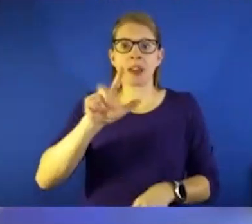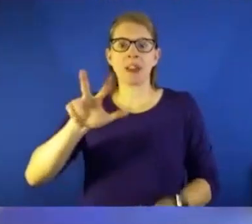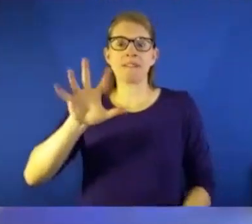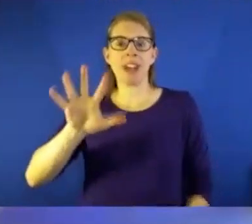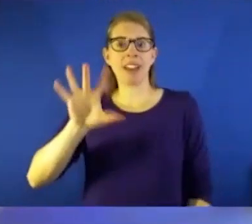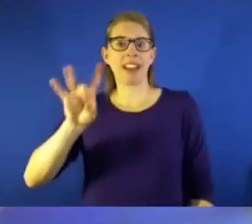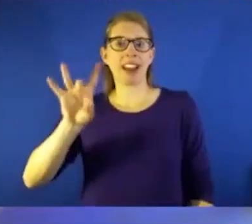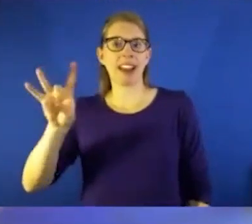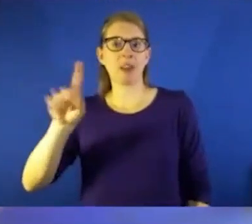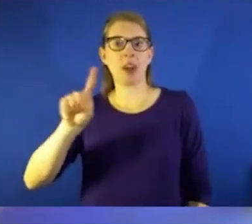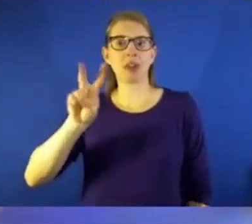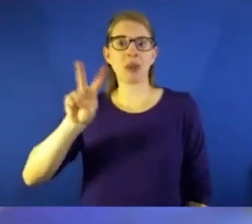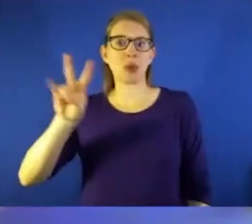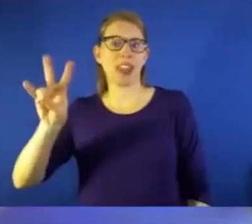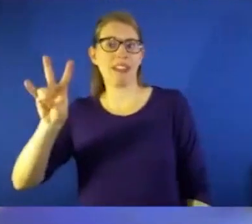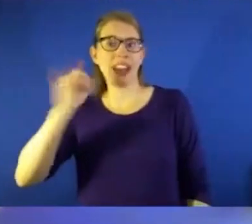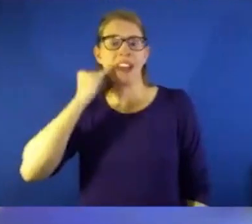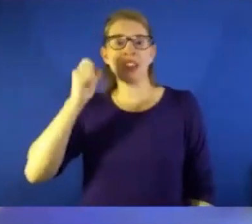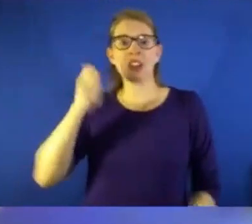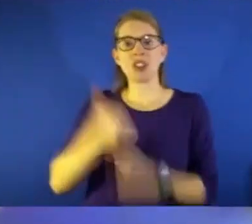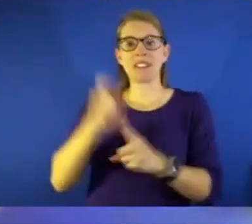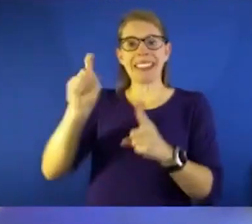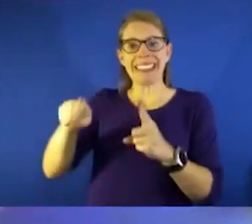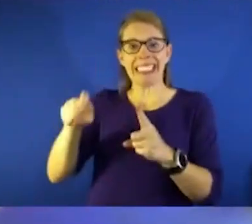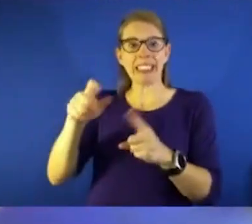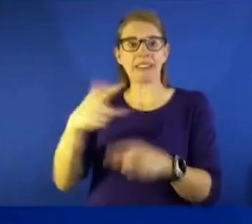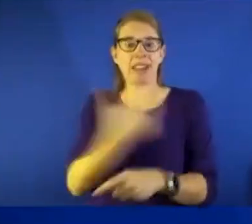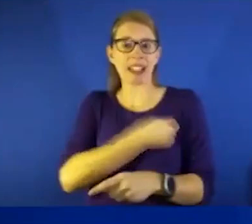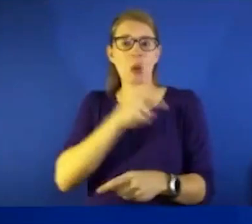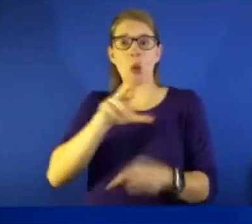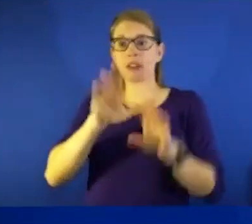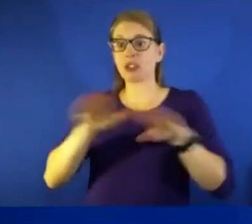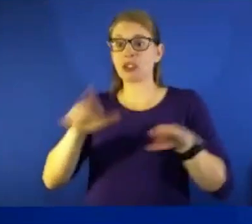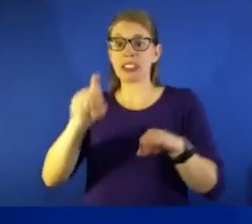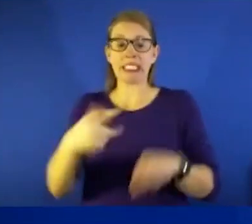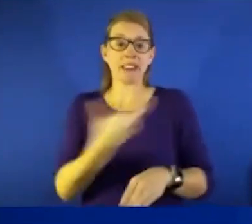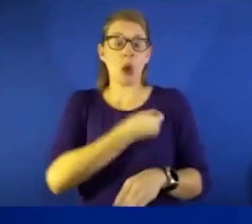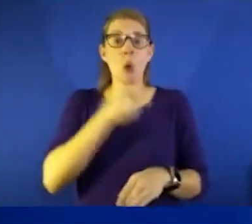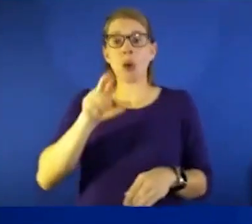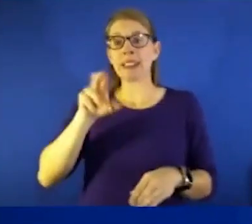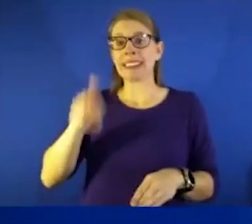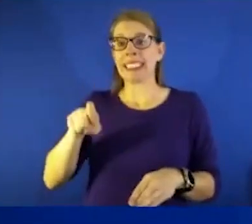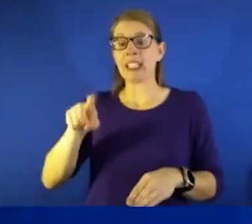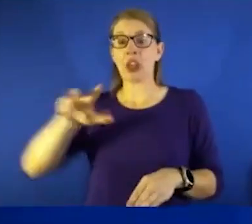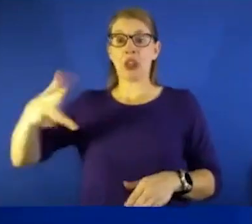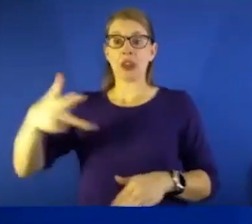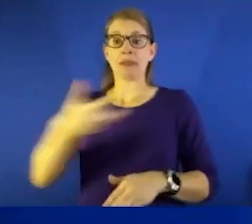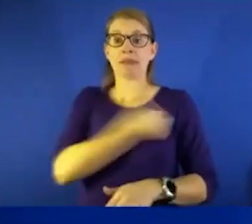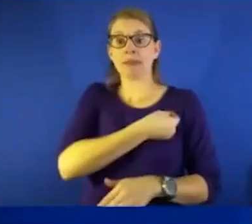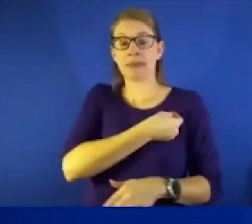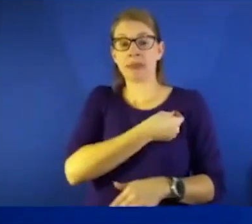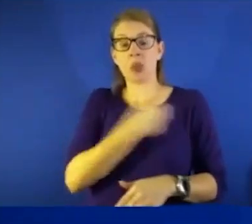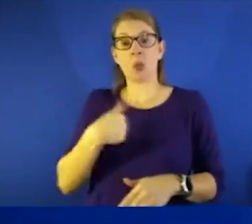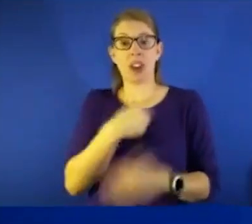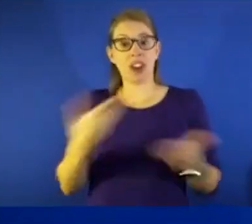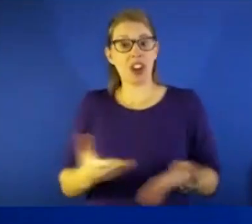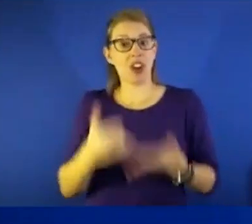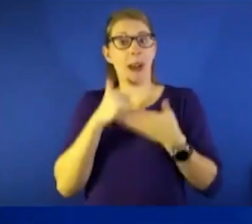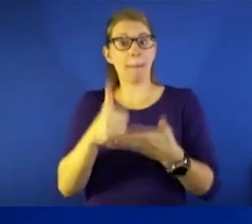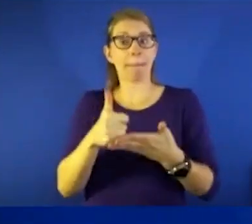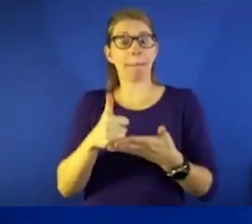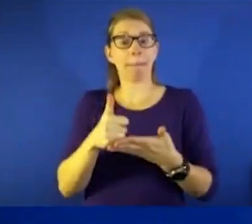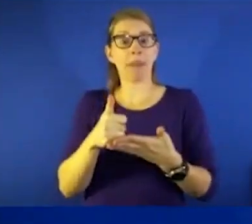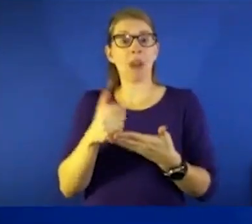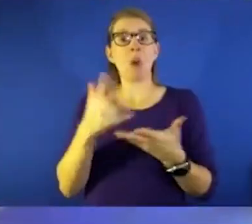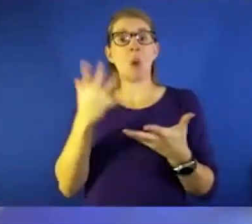913-588-1227. If you need your vaccination, if your children need your vaccination, you need a booster, give us a call. We're here to help because you know what? We want to keep you safe.